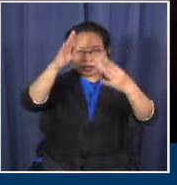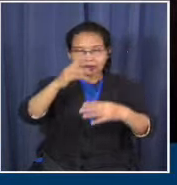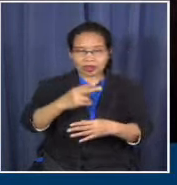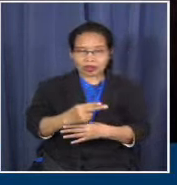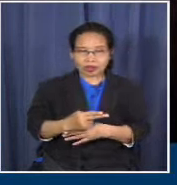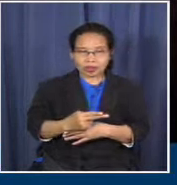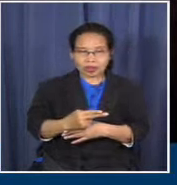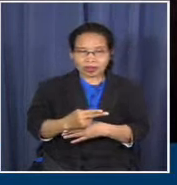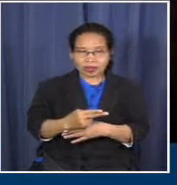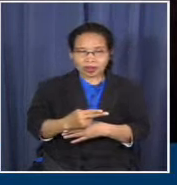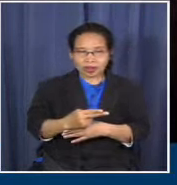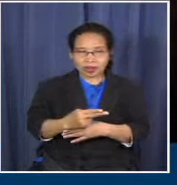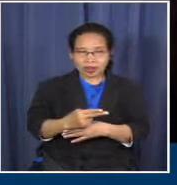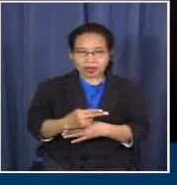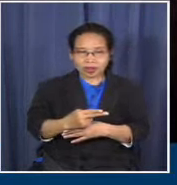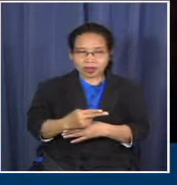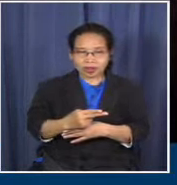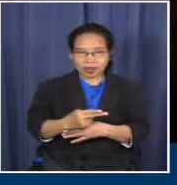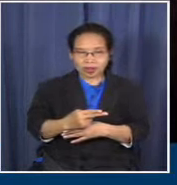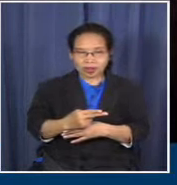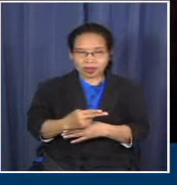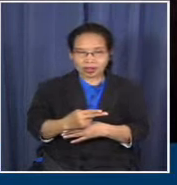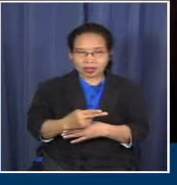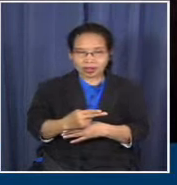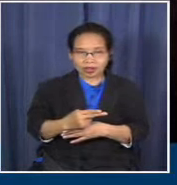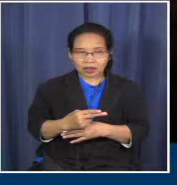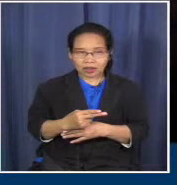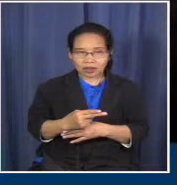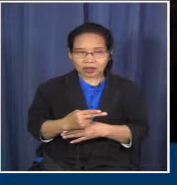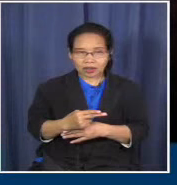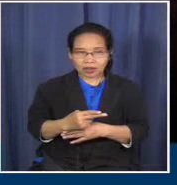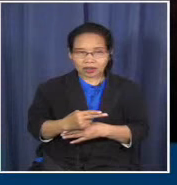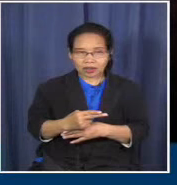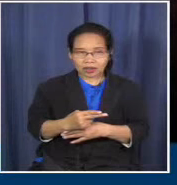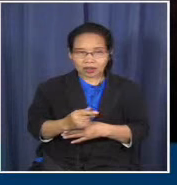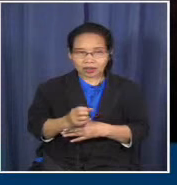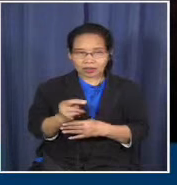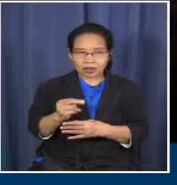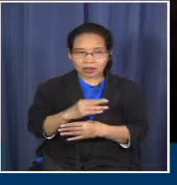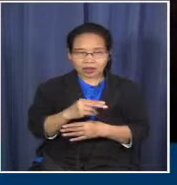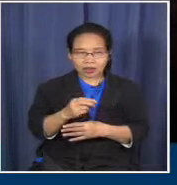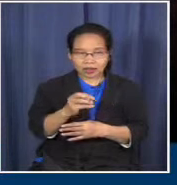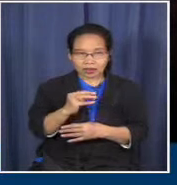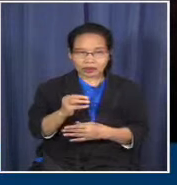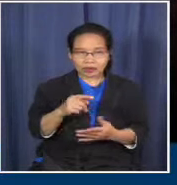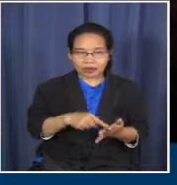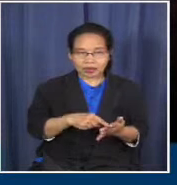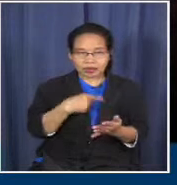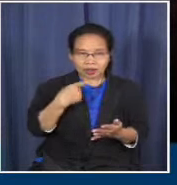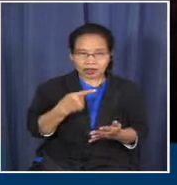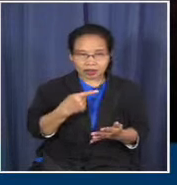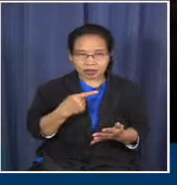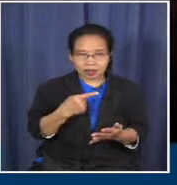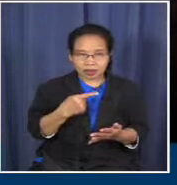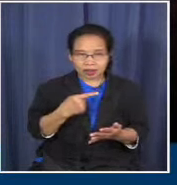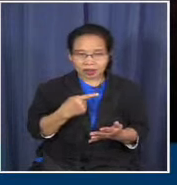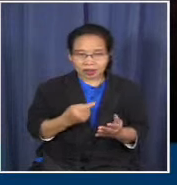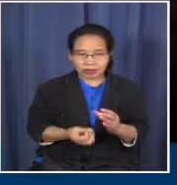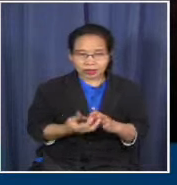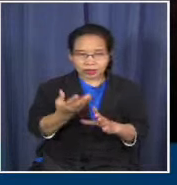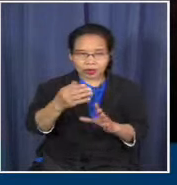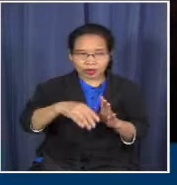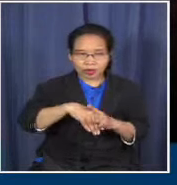decided afterwards to explode into hydrogen and helium. This gas is said to have flowed outward